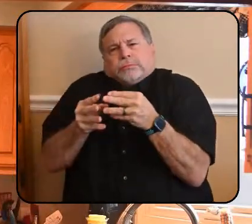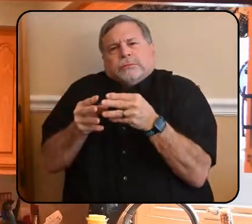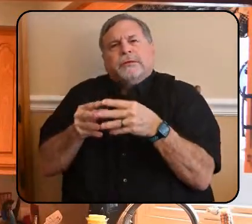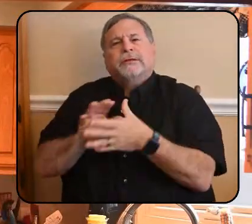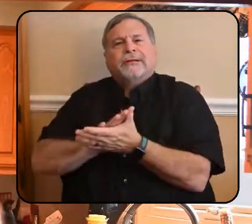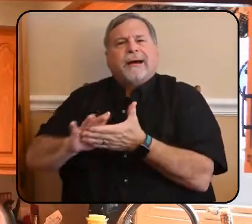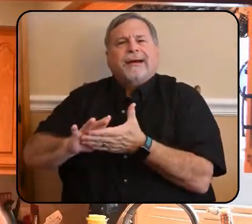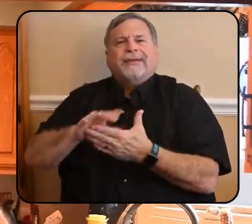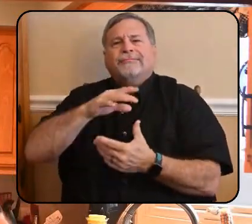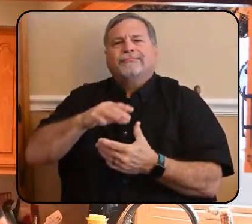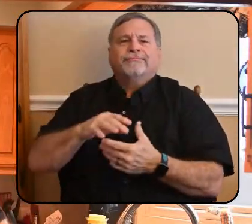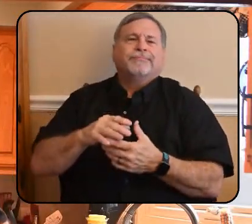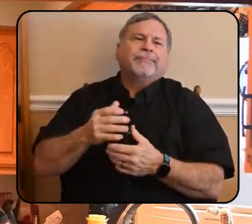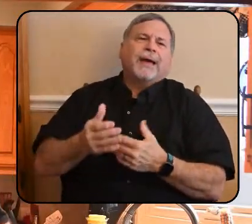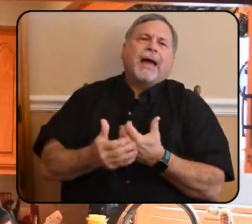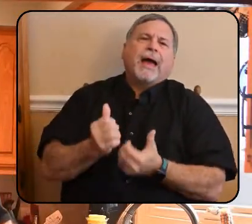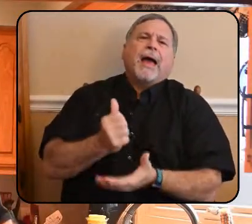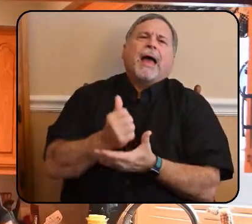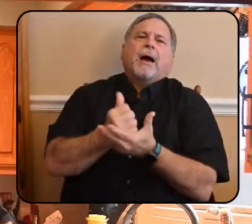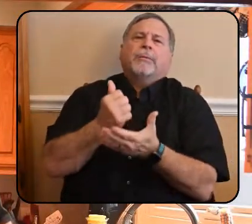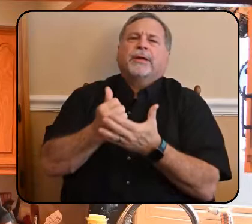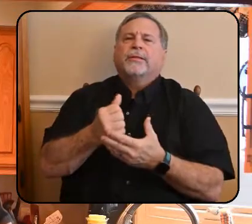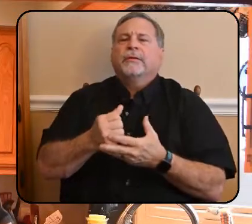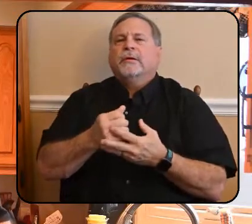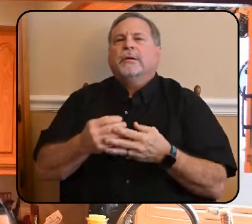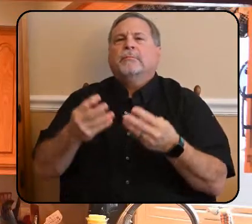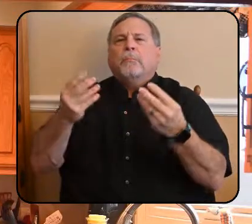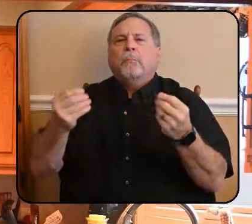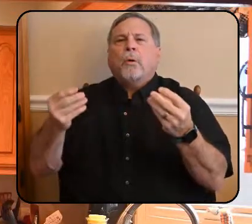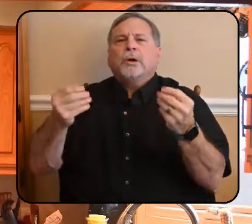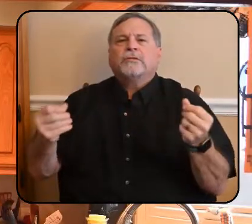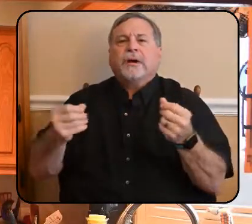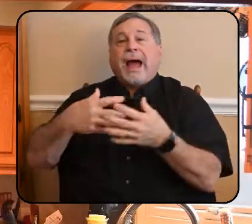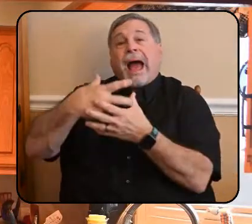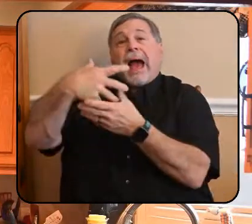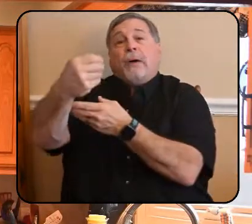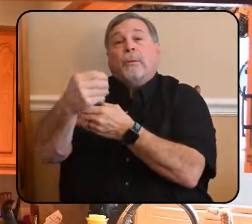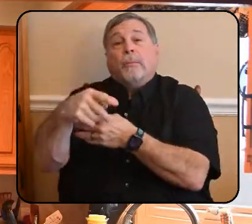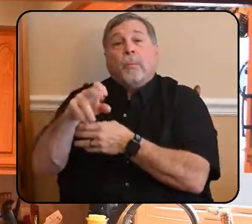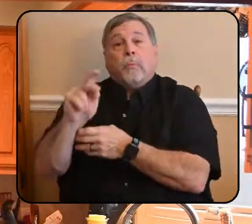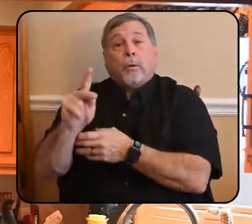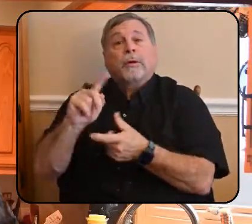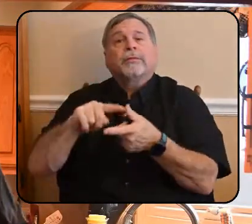of that moisture out of the pork, and then you'll be ready to put it on the smoker.